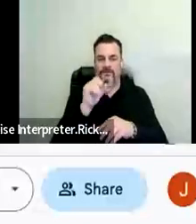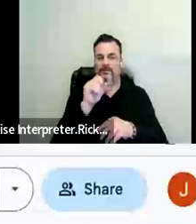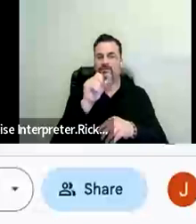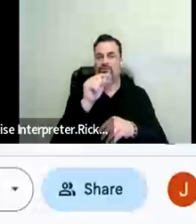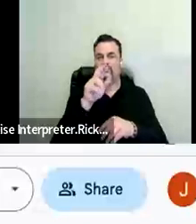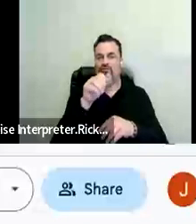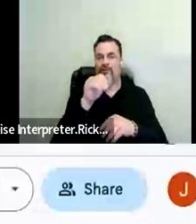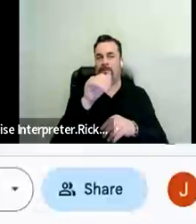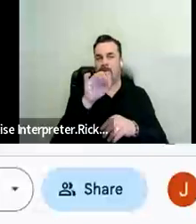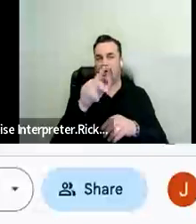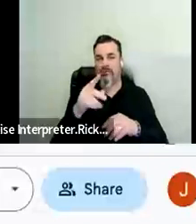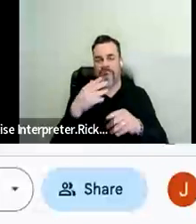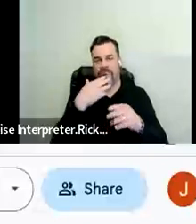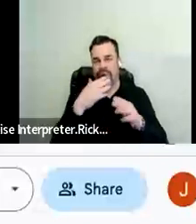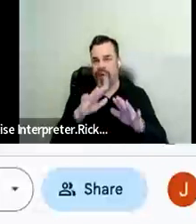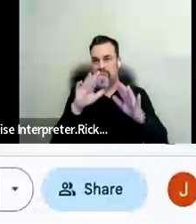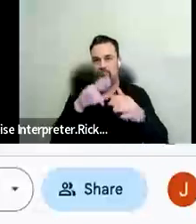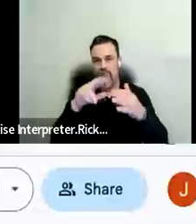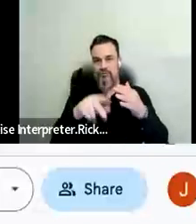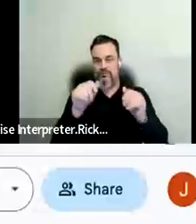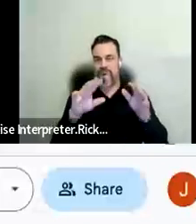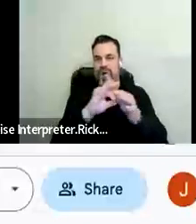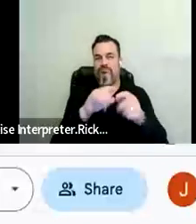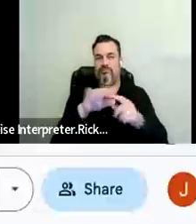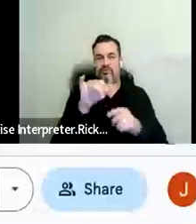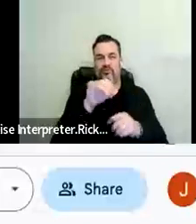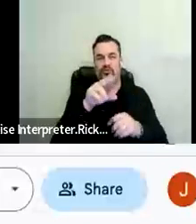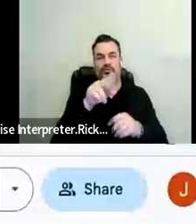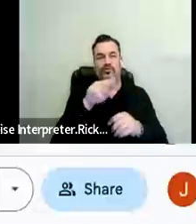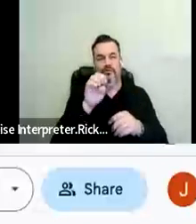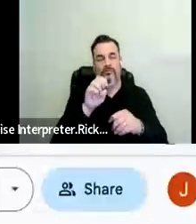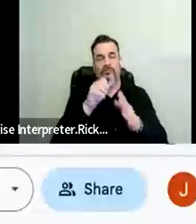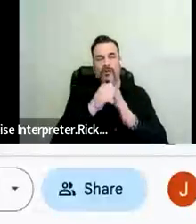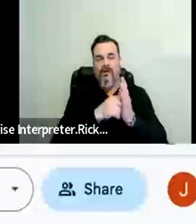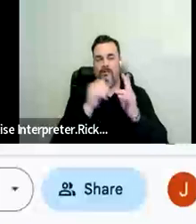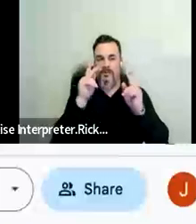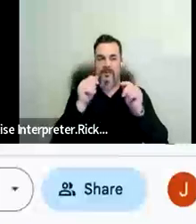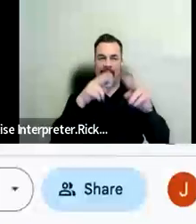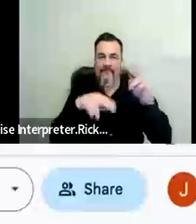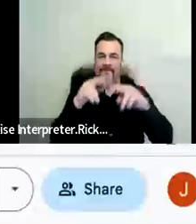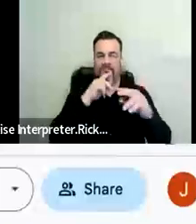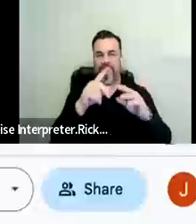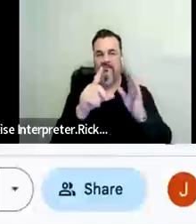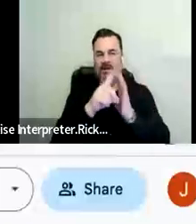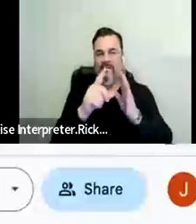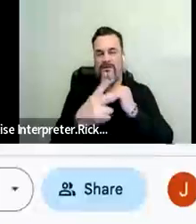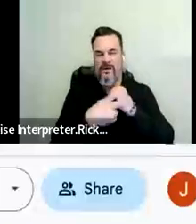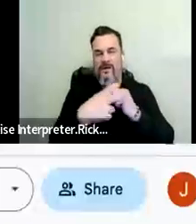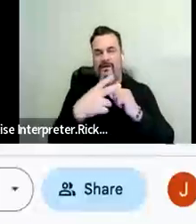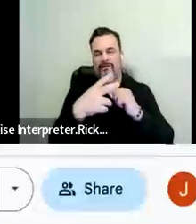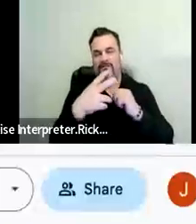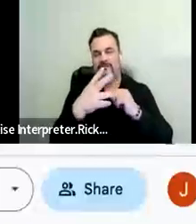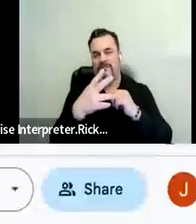past with really great results. You can connect it to your YouTube account so people can view it. It's automatically saved and captioned for